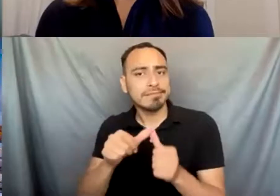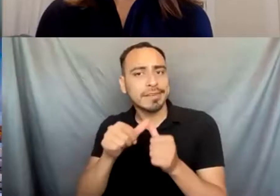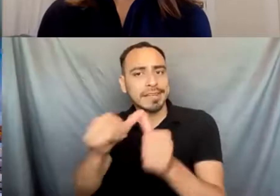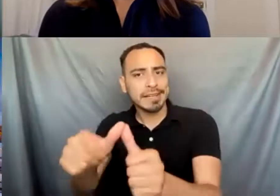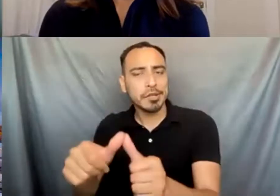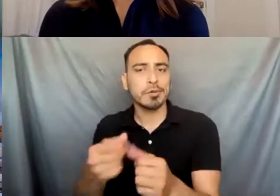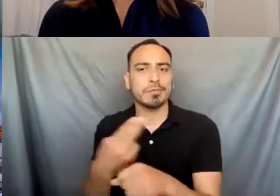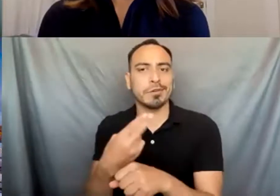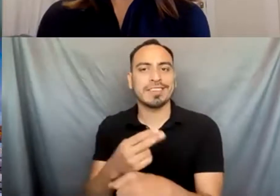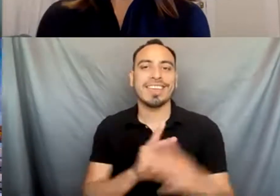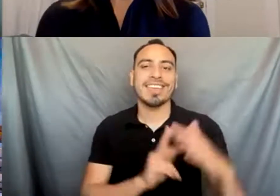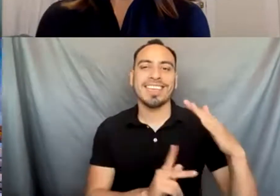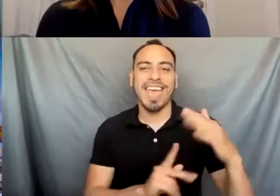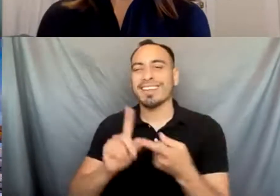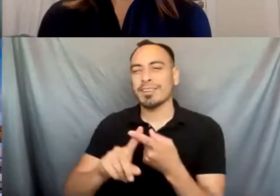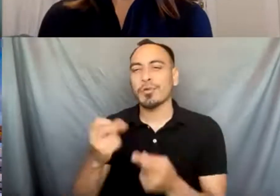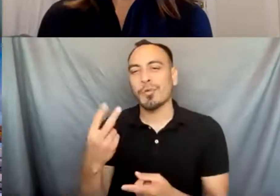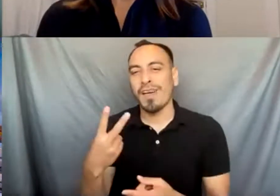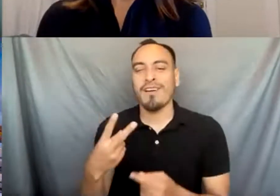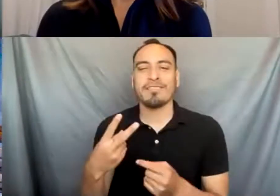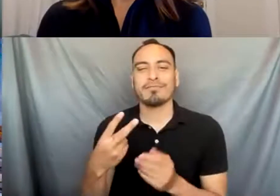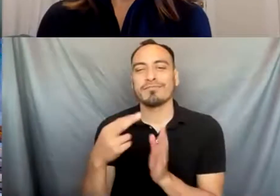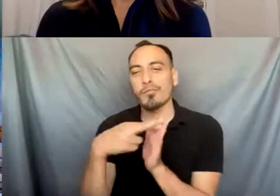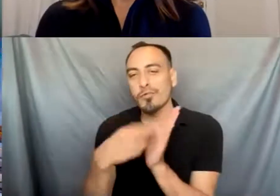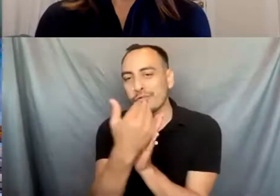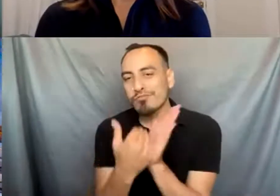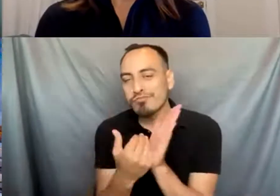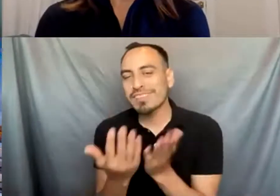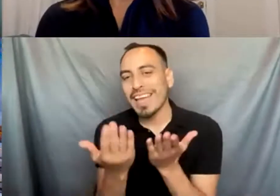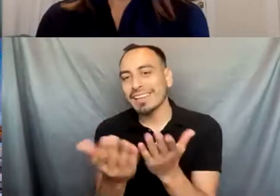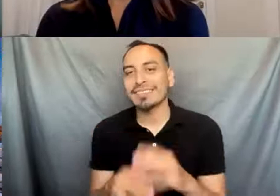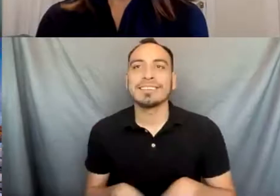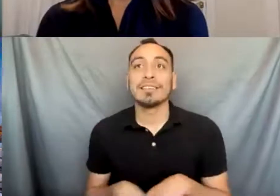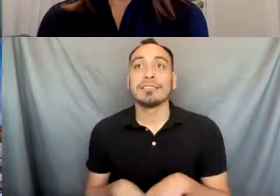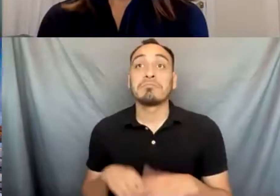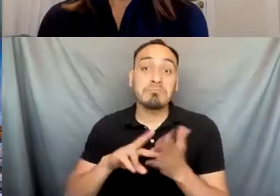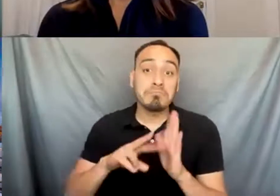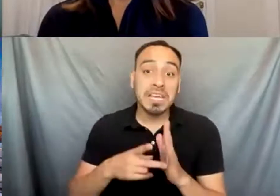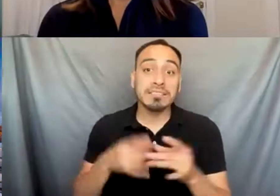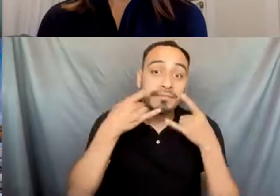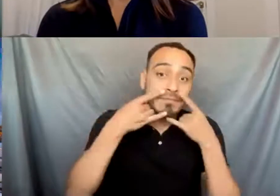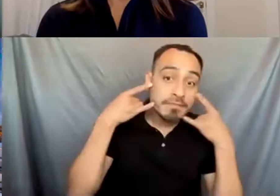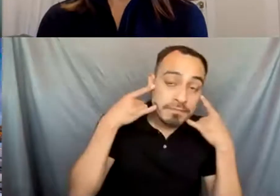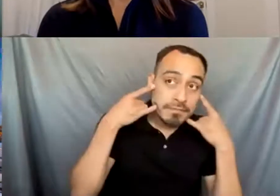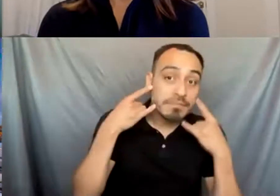does require the use of face coverings on campuses by both staff and